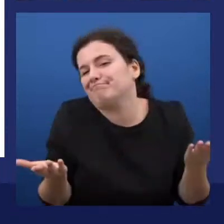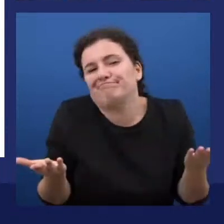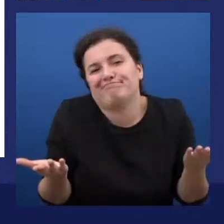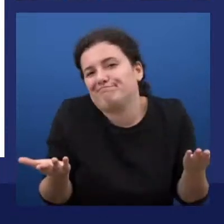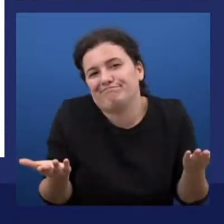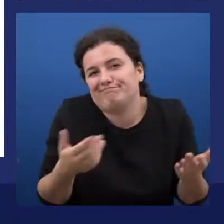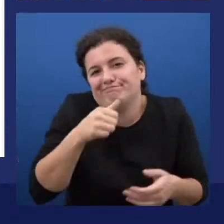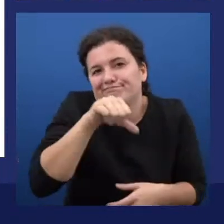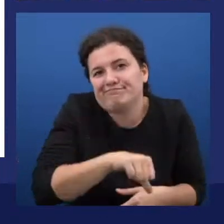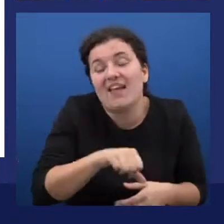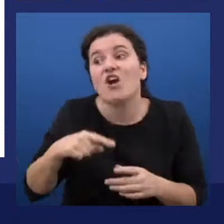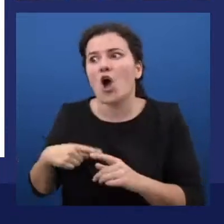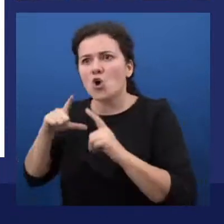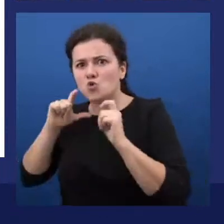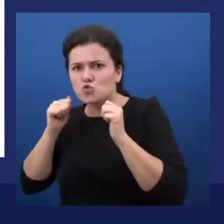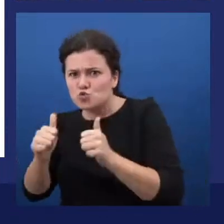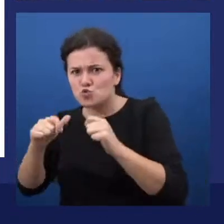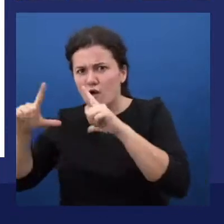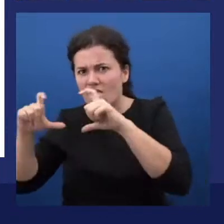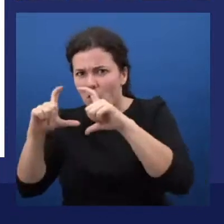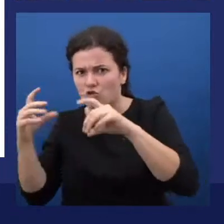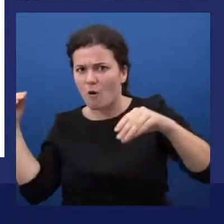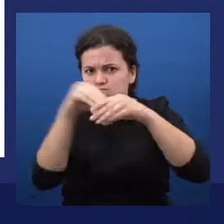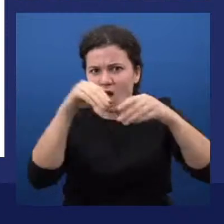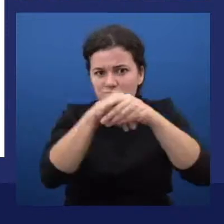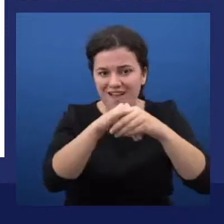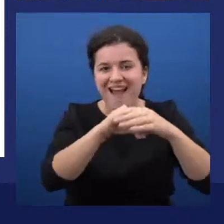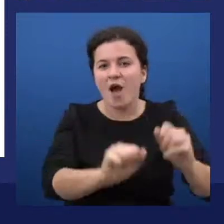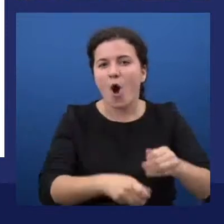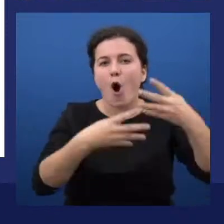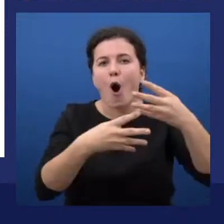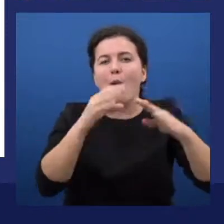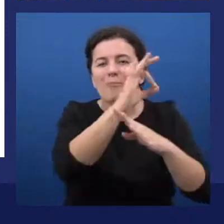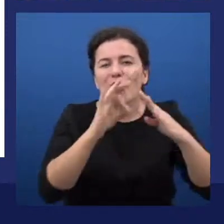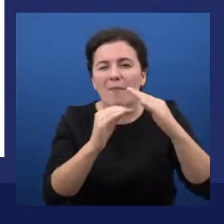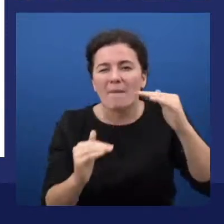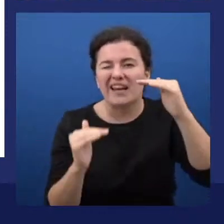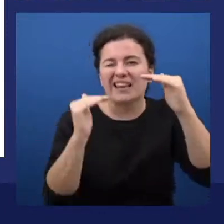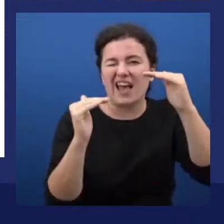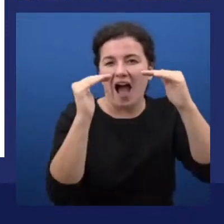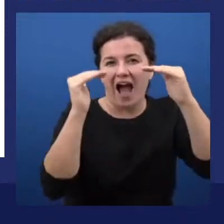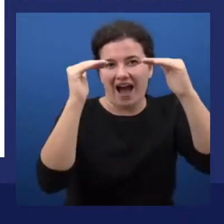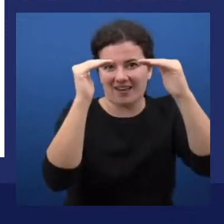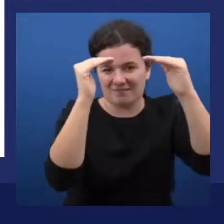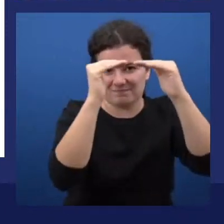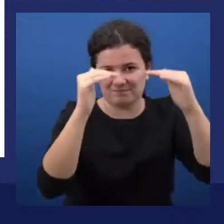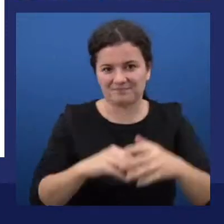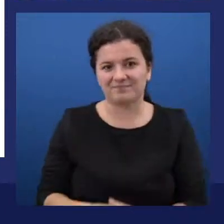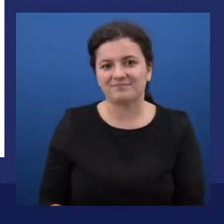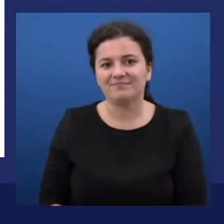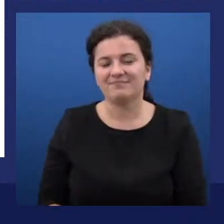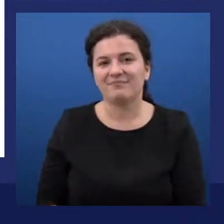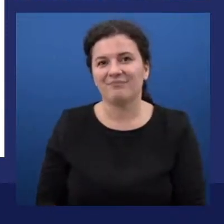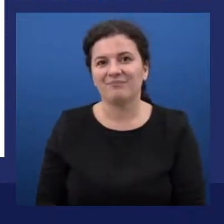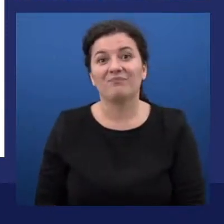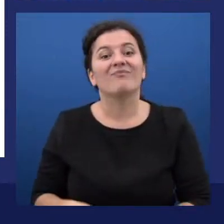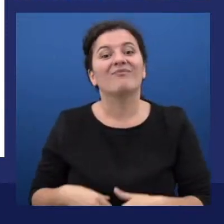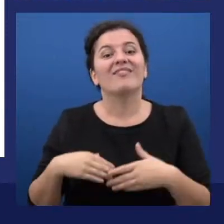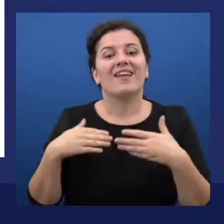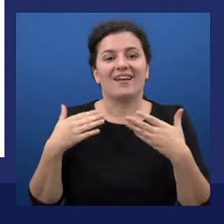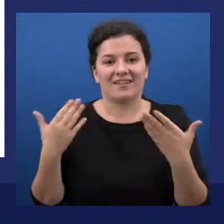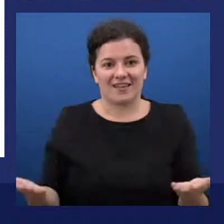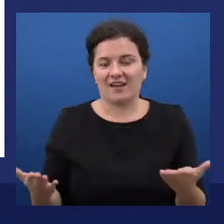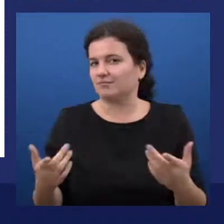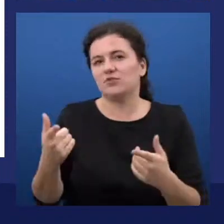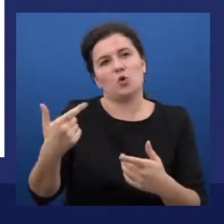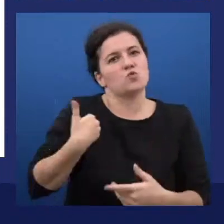the last thing you would ever want would be to eat a chihuahua instead of a muffin.